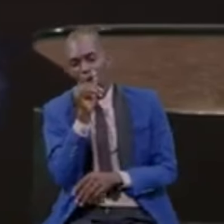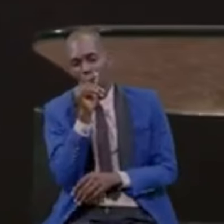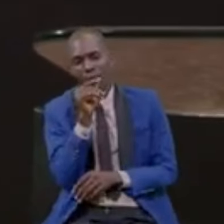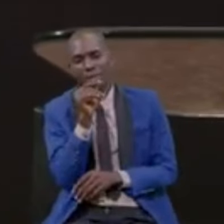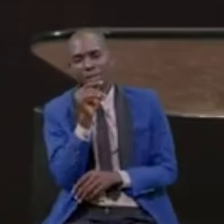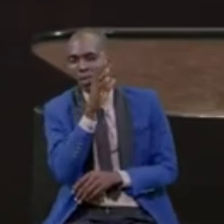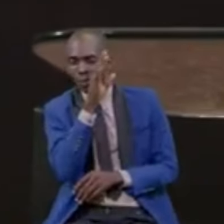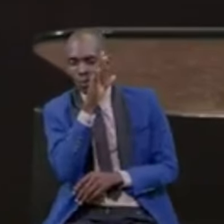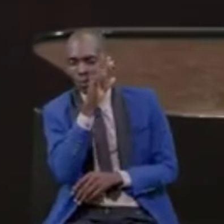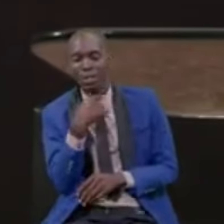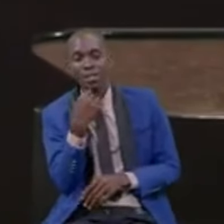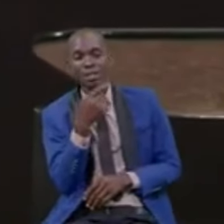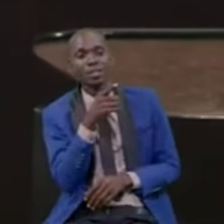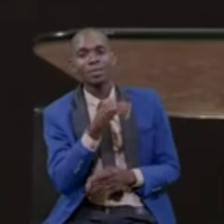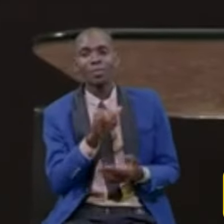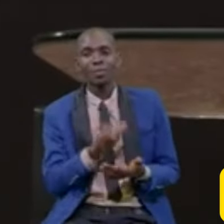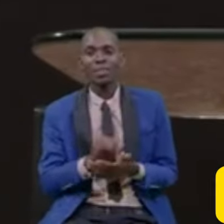that I have,